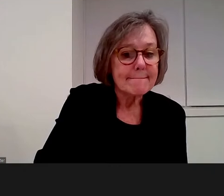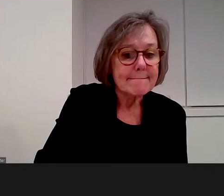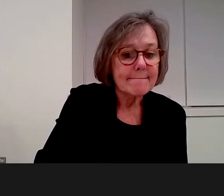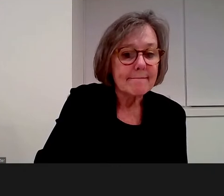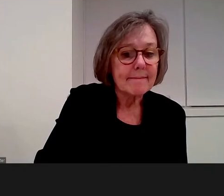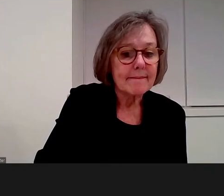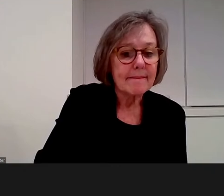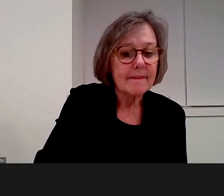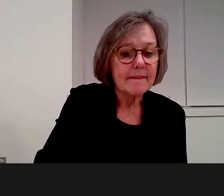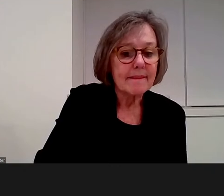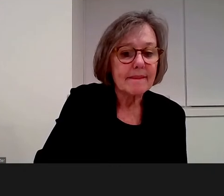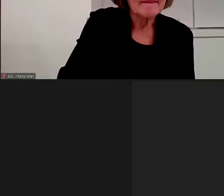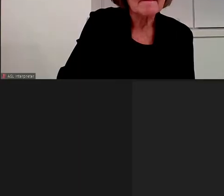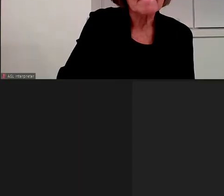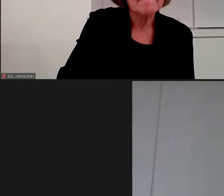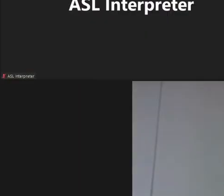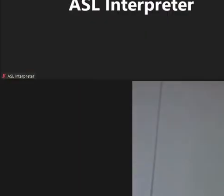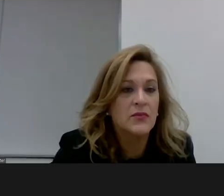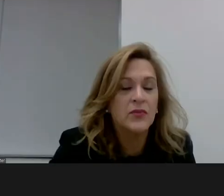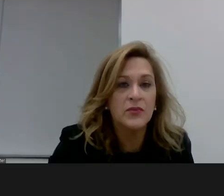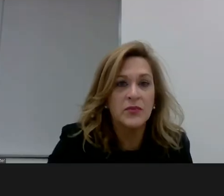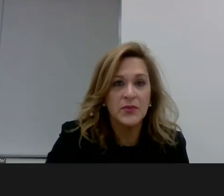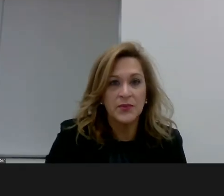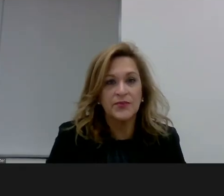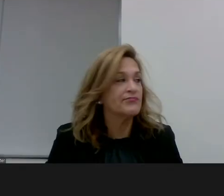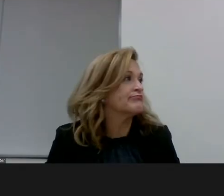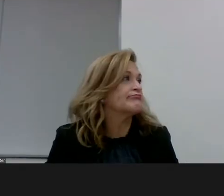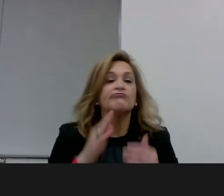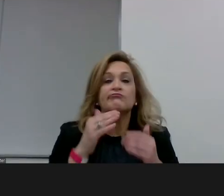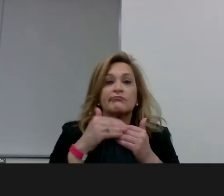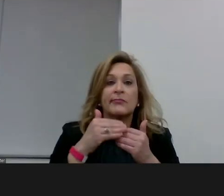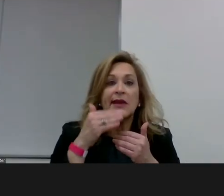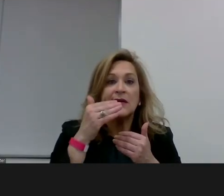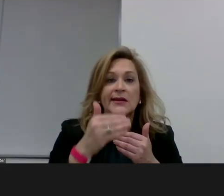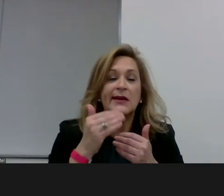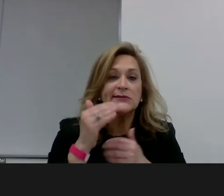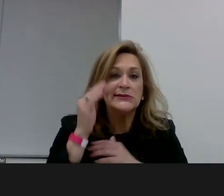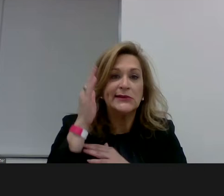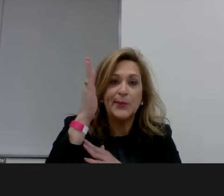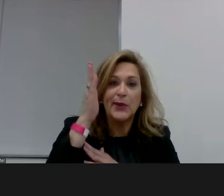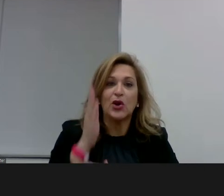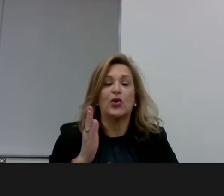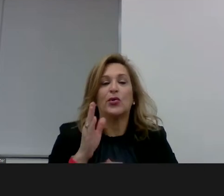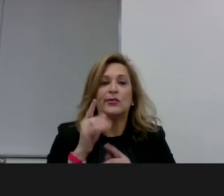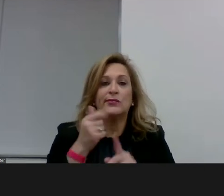The next speaker is Joseph Gonzalez, followed by Mr. X.